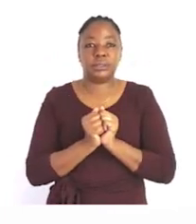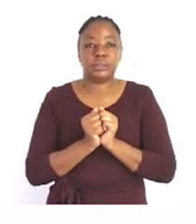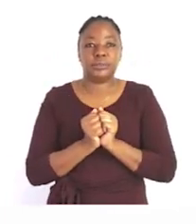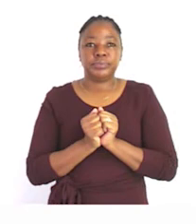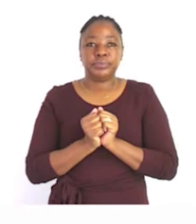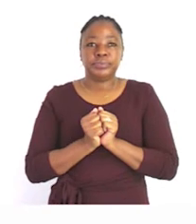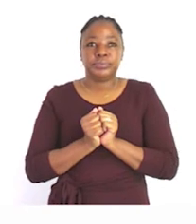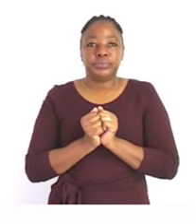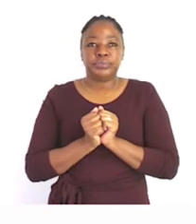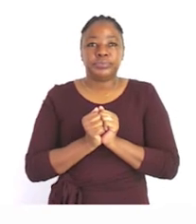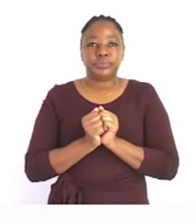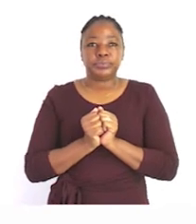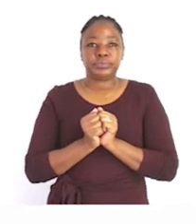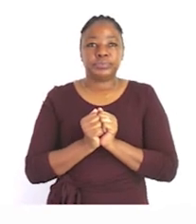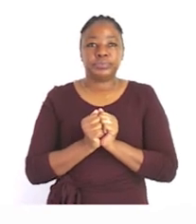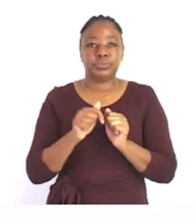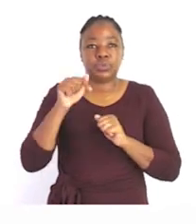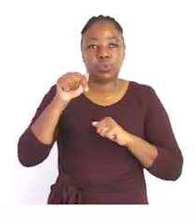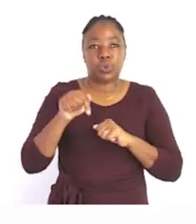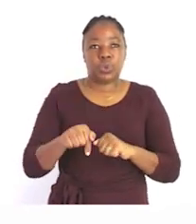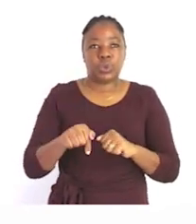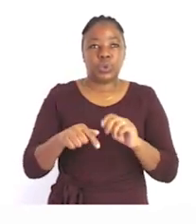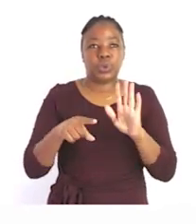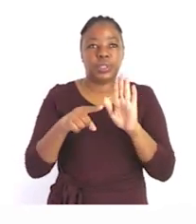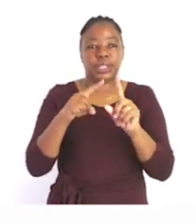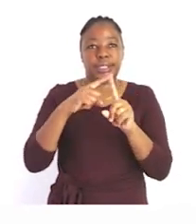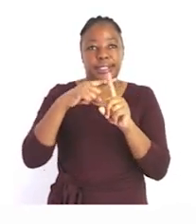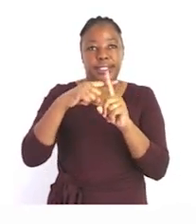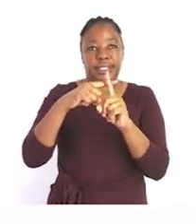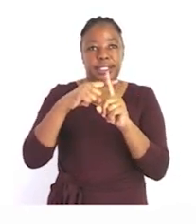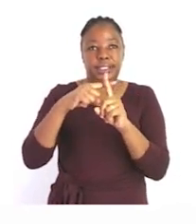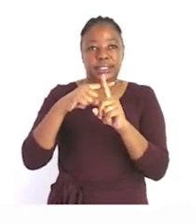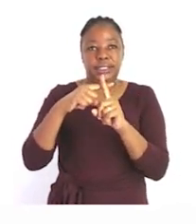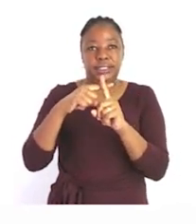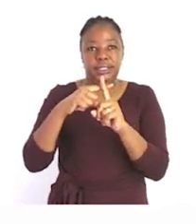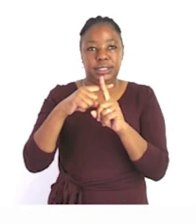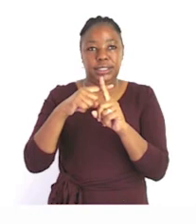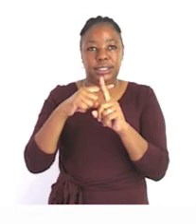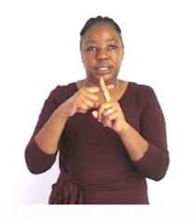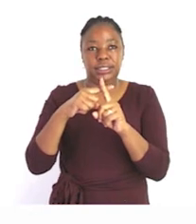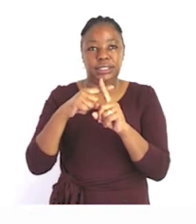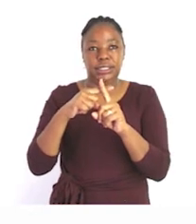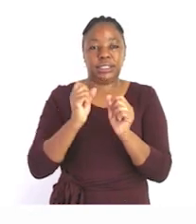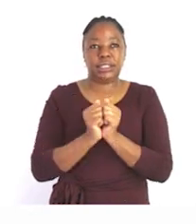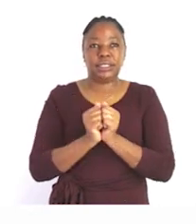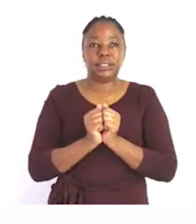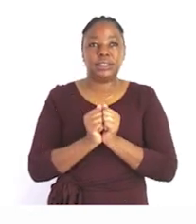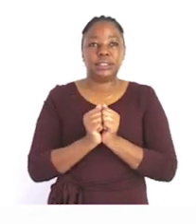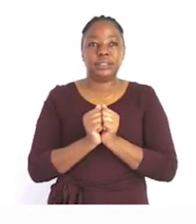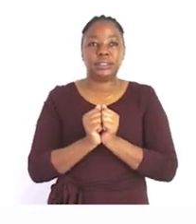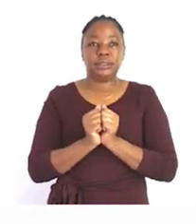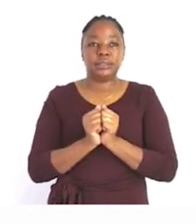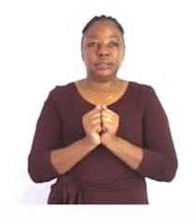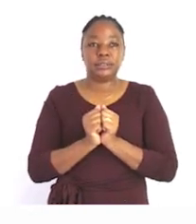many forms. Our addition today will be including carrying on. You can see that A has